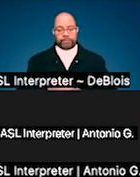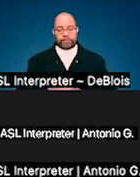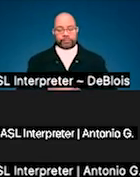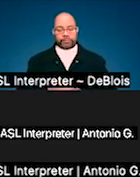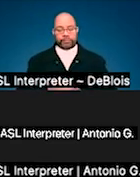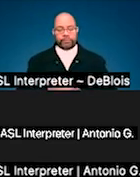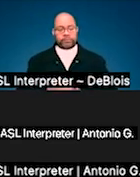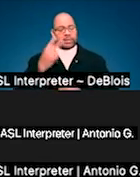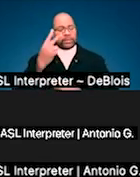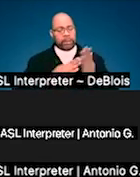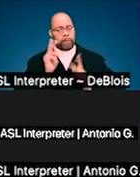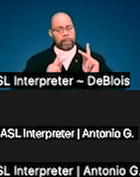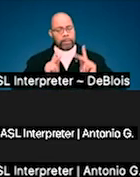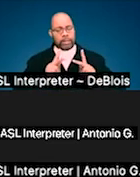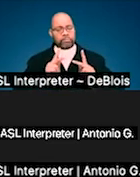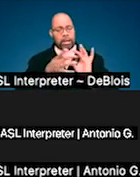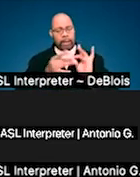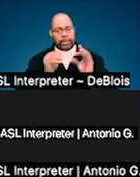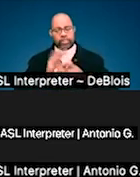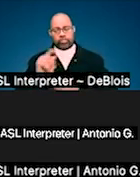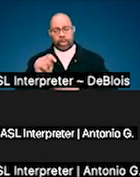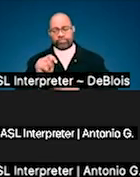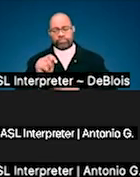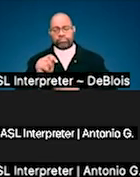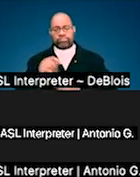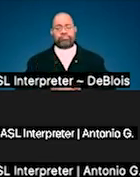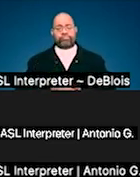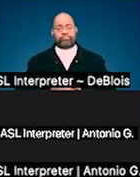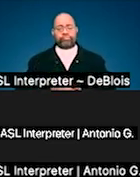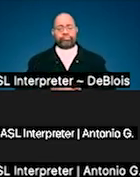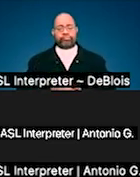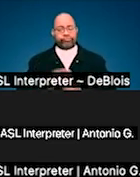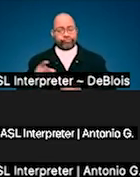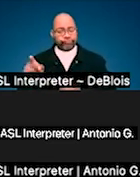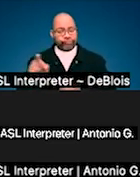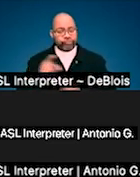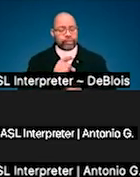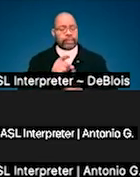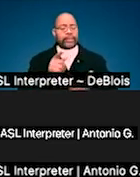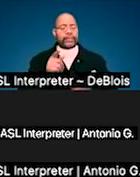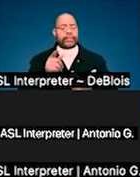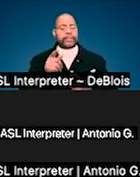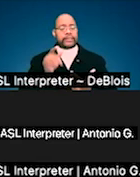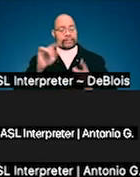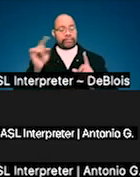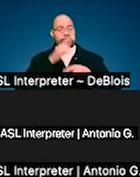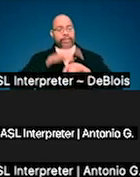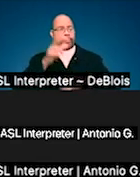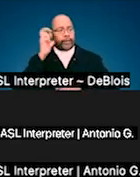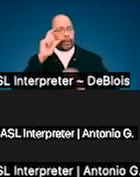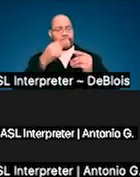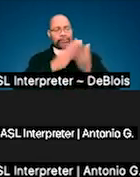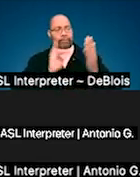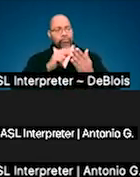And I see some folks commenting in the chat that today, this is the first time they're hearing about some of